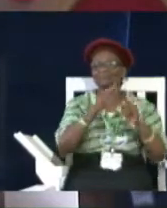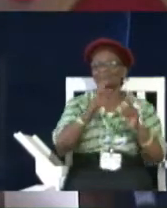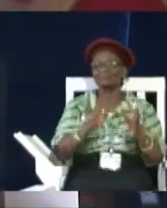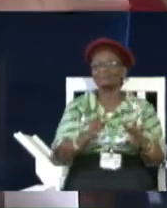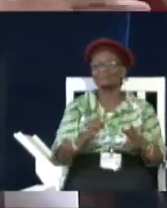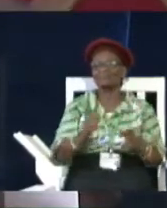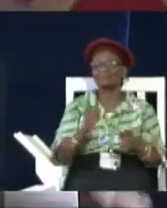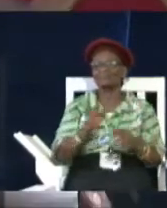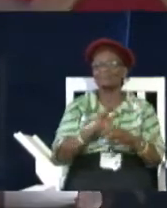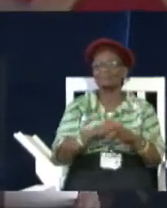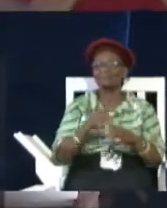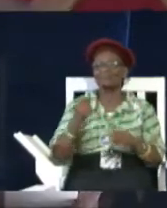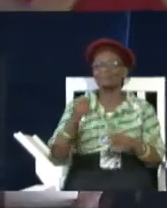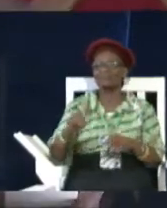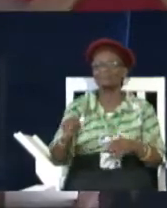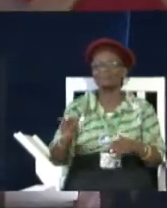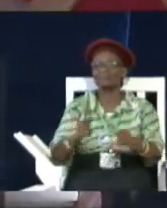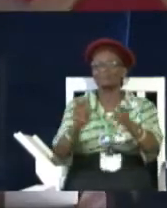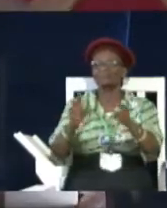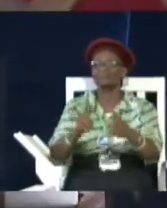full-fledged prophets.